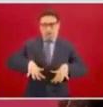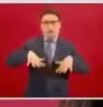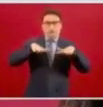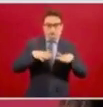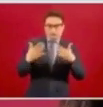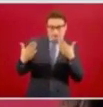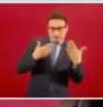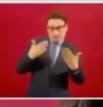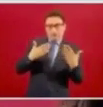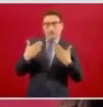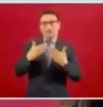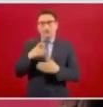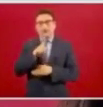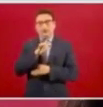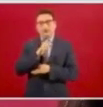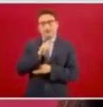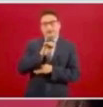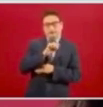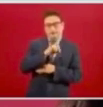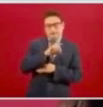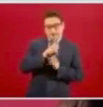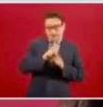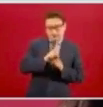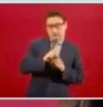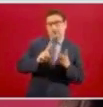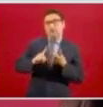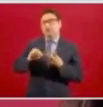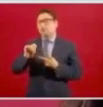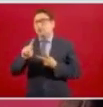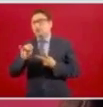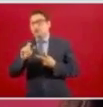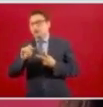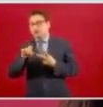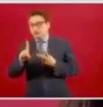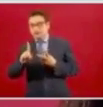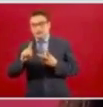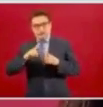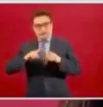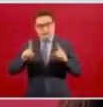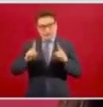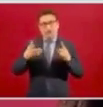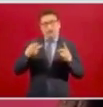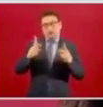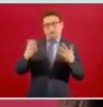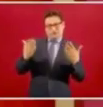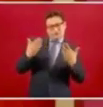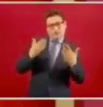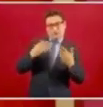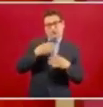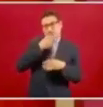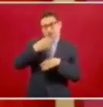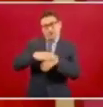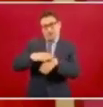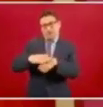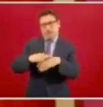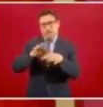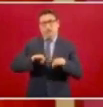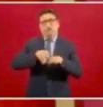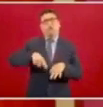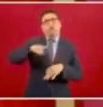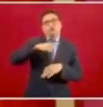call your attention to the difference between lethality and mortality. It is a technical